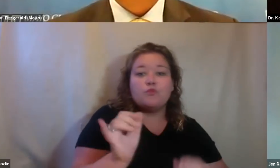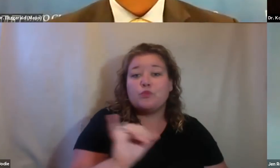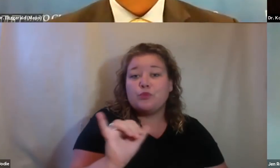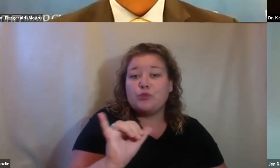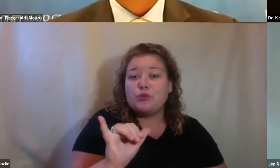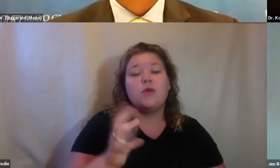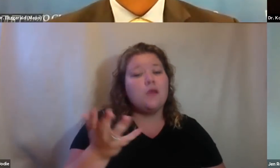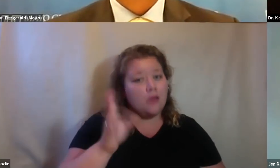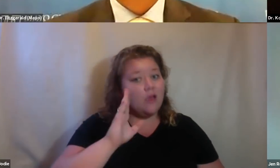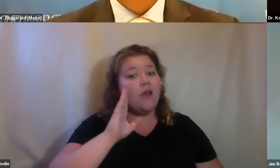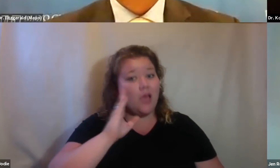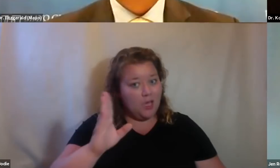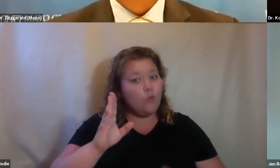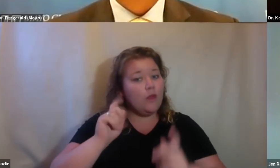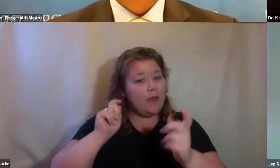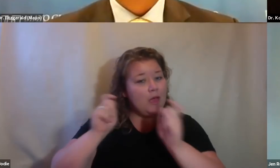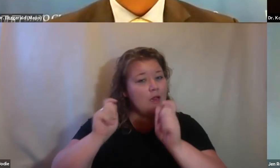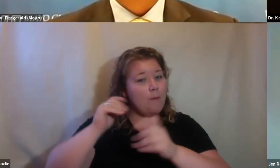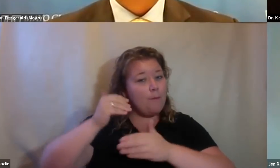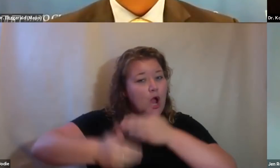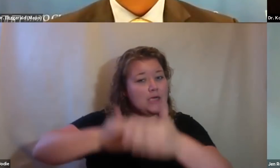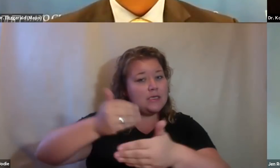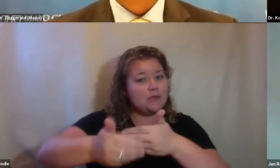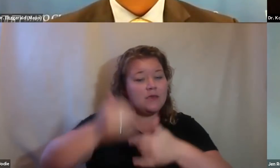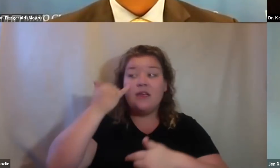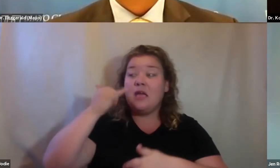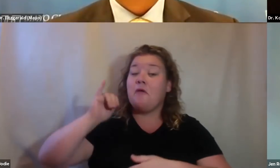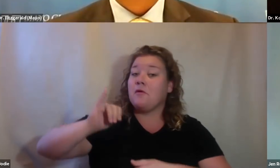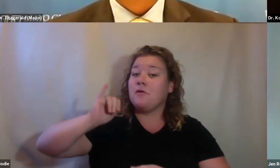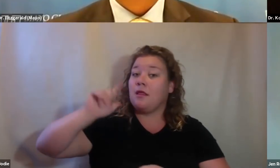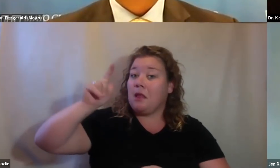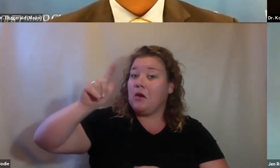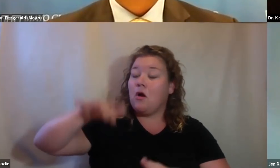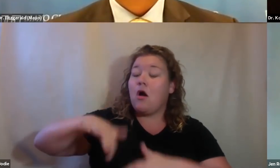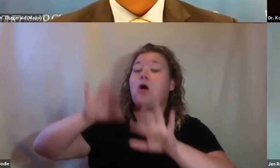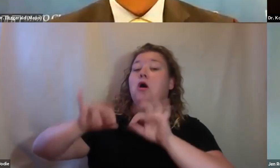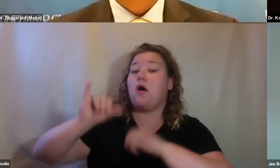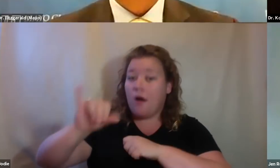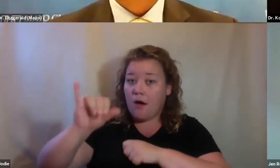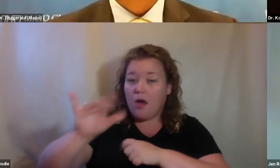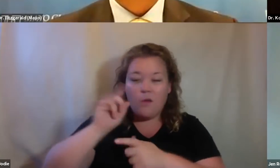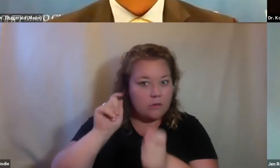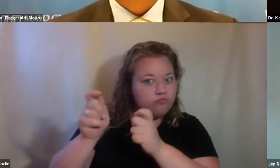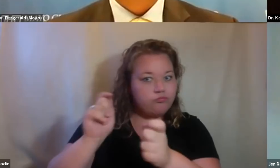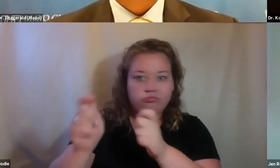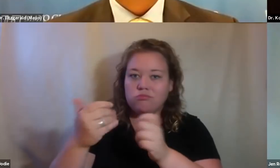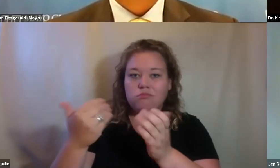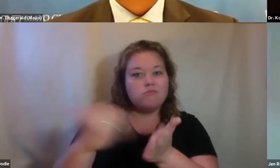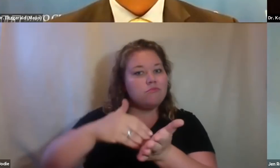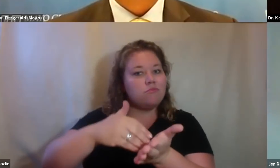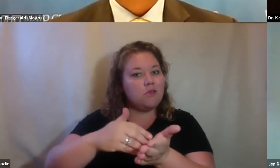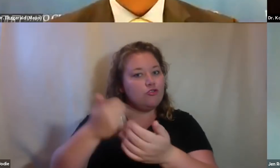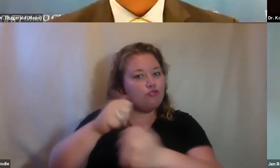process. So it will be a process where when we learn more and we can do better, then we will change it and make it better